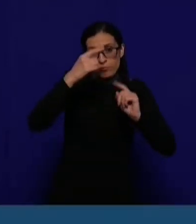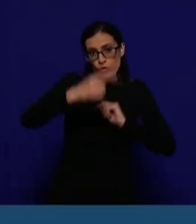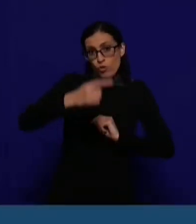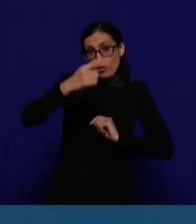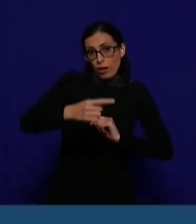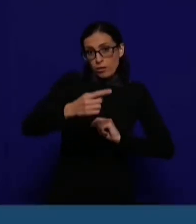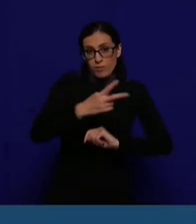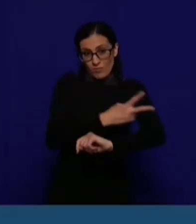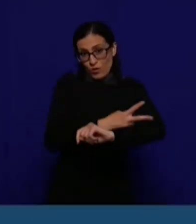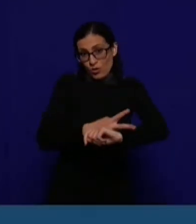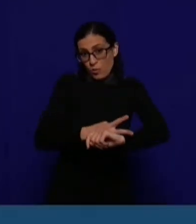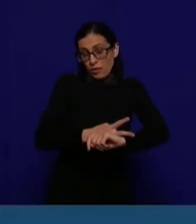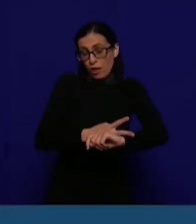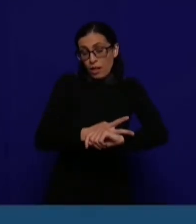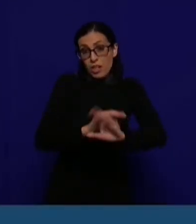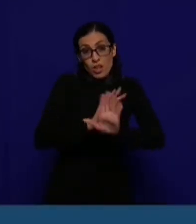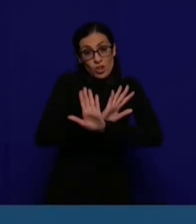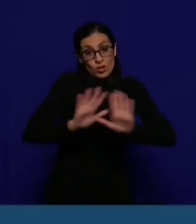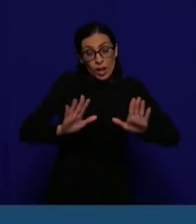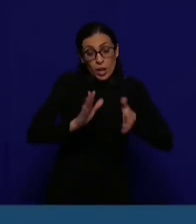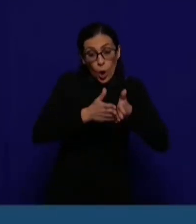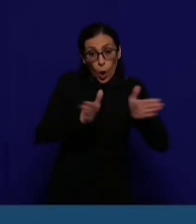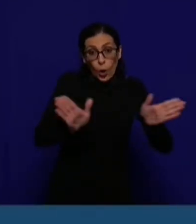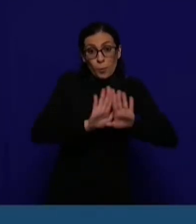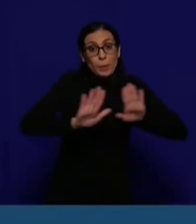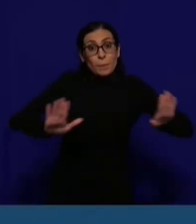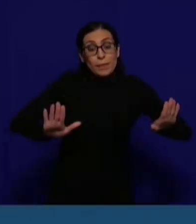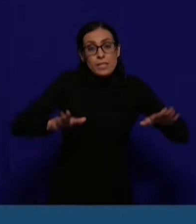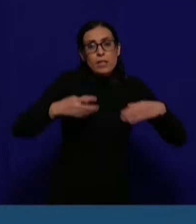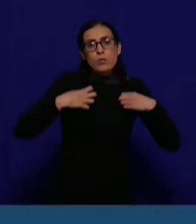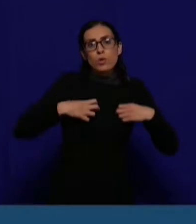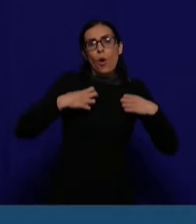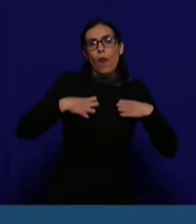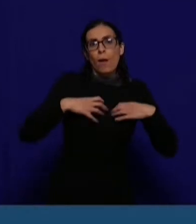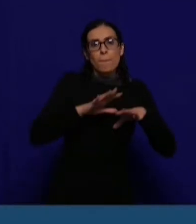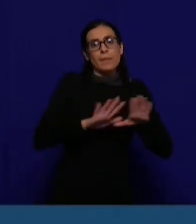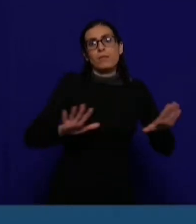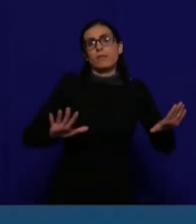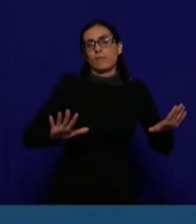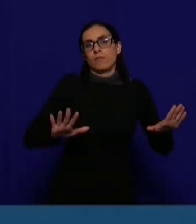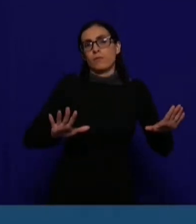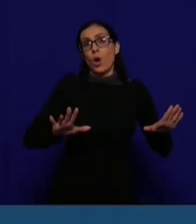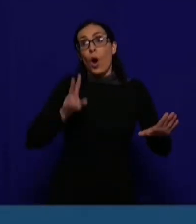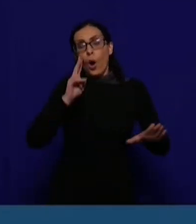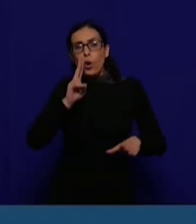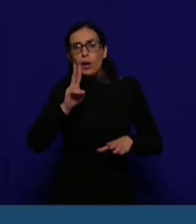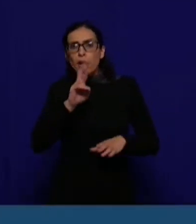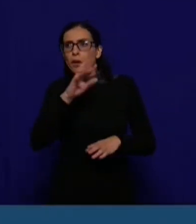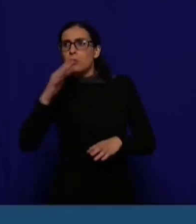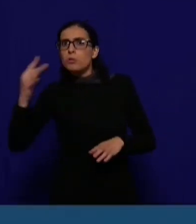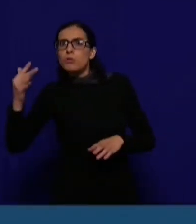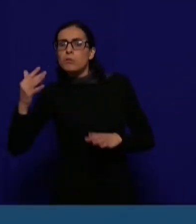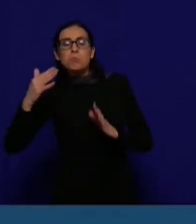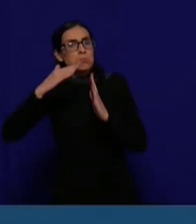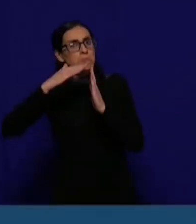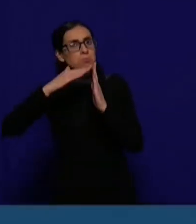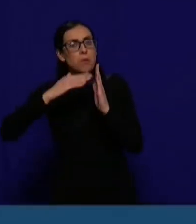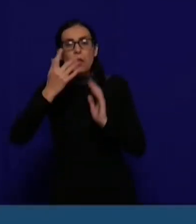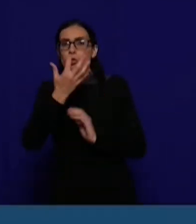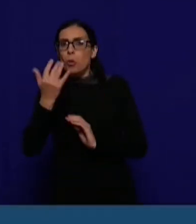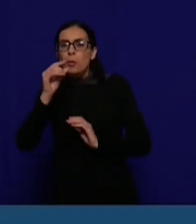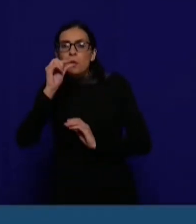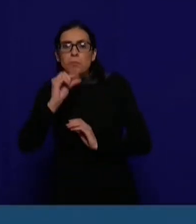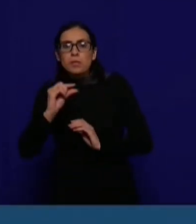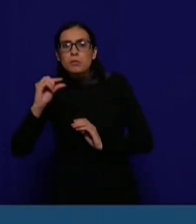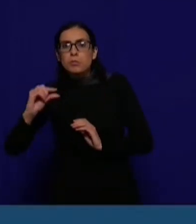aħna naraw l-impatt fuq l-iskejjel u rajna ir-riżultat fejn in-numru tal-każijiet baqgħu tajbin ftit